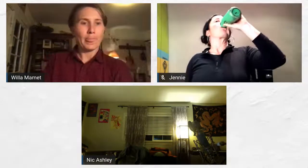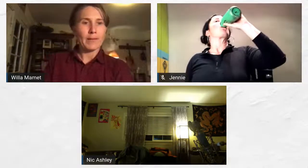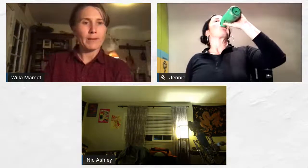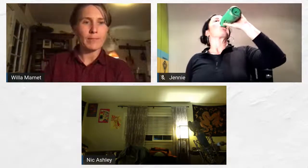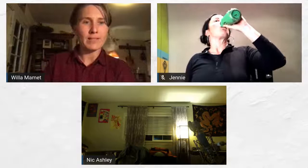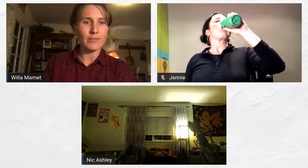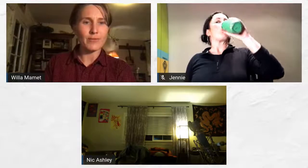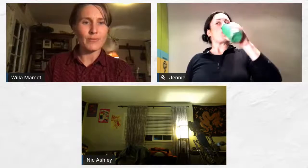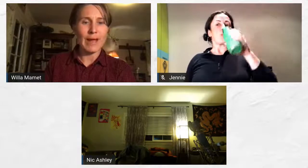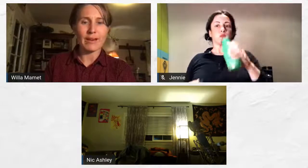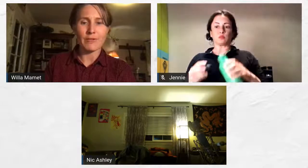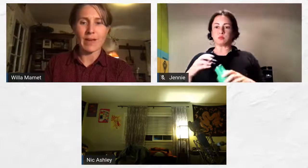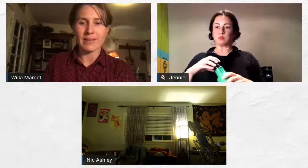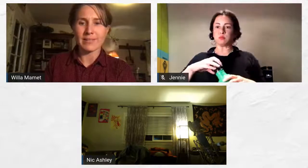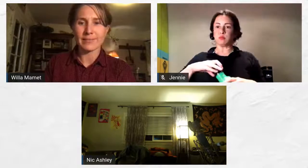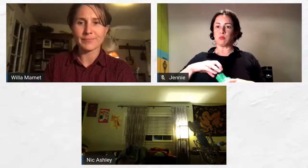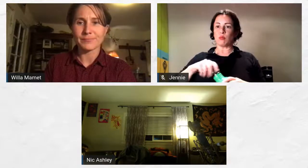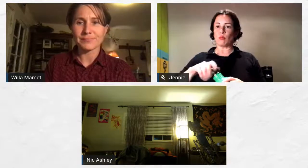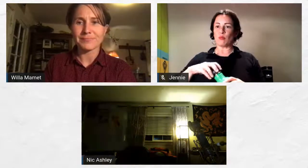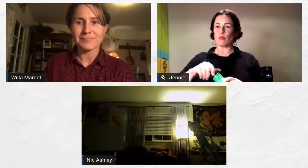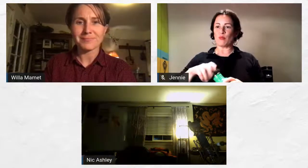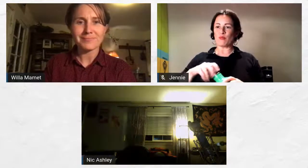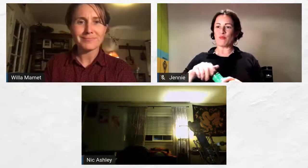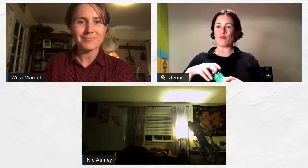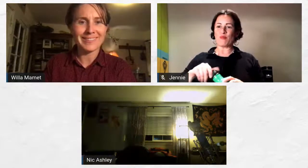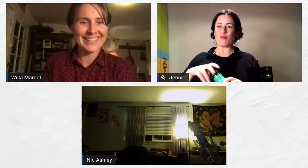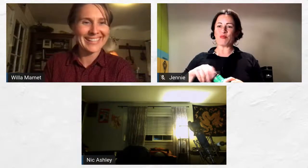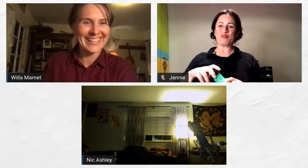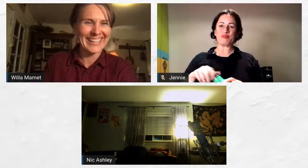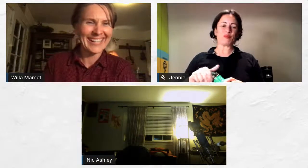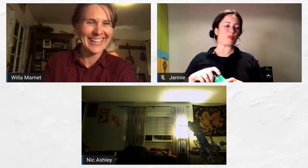Oh, pausing for dramatic effect.